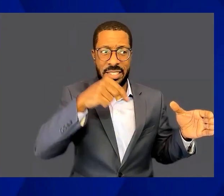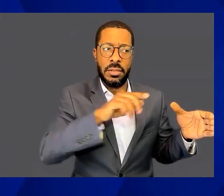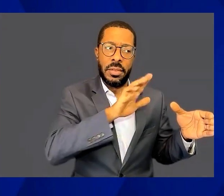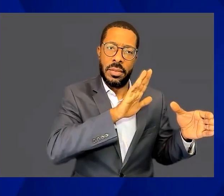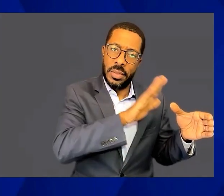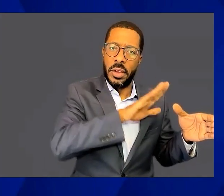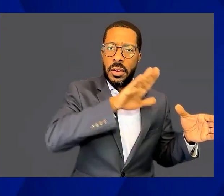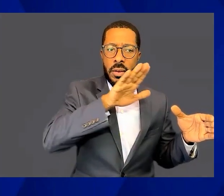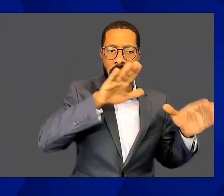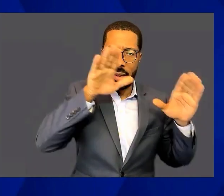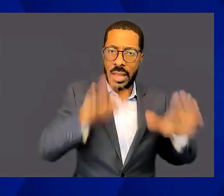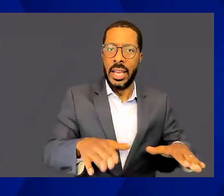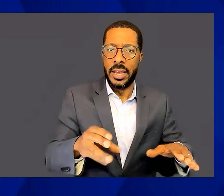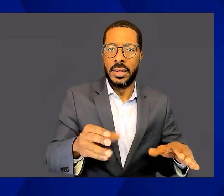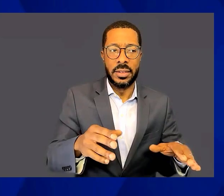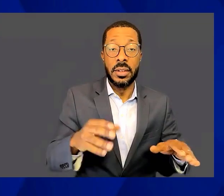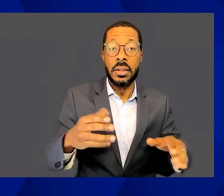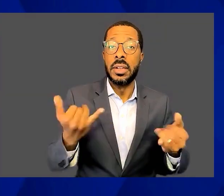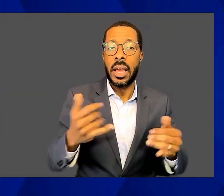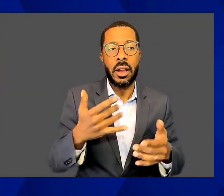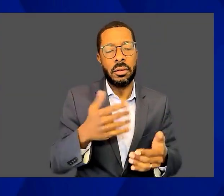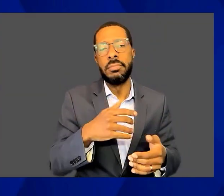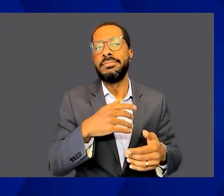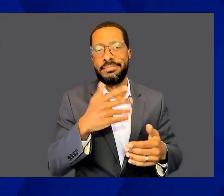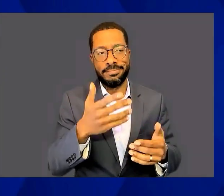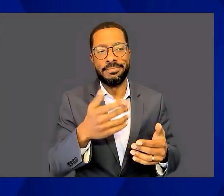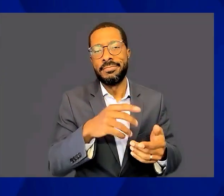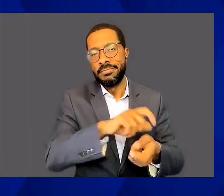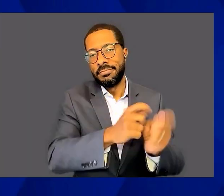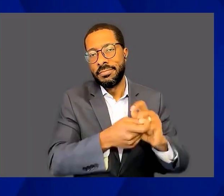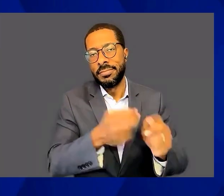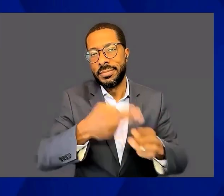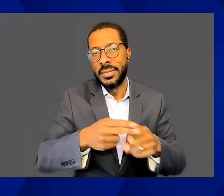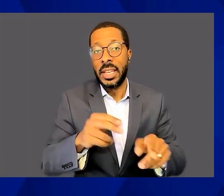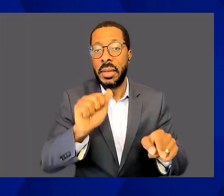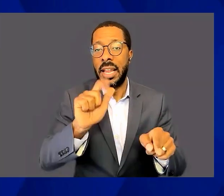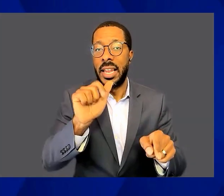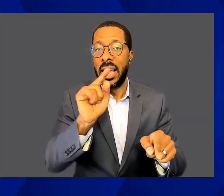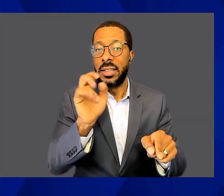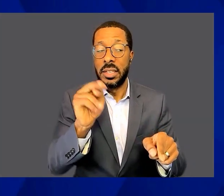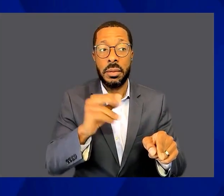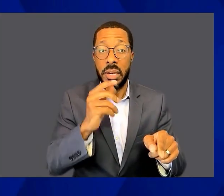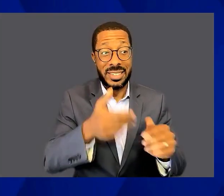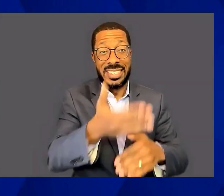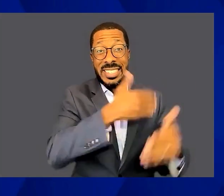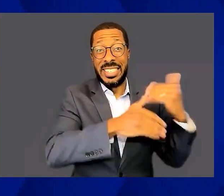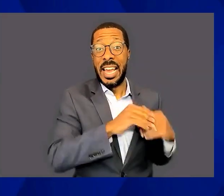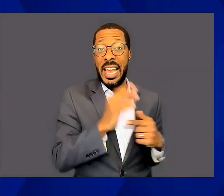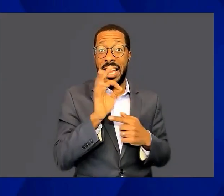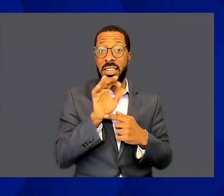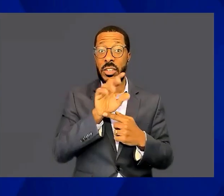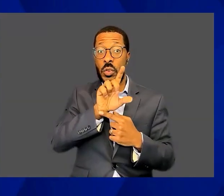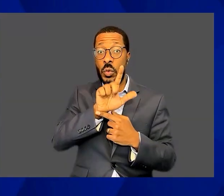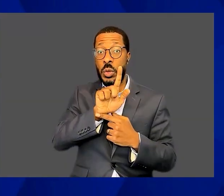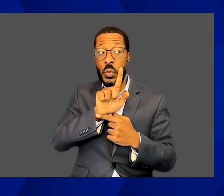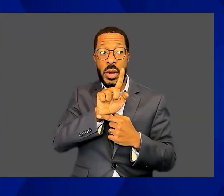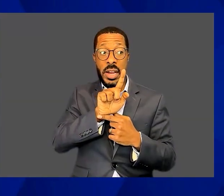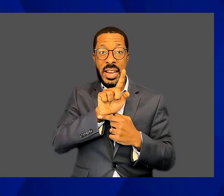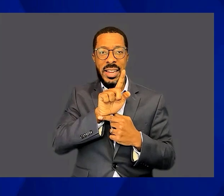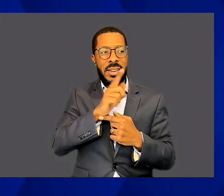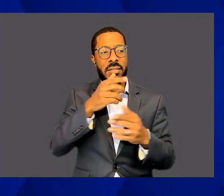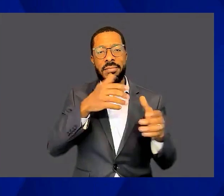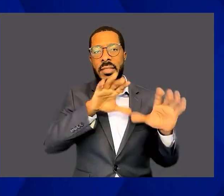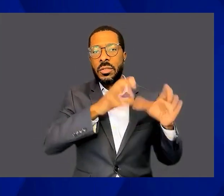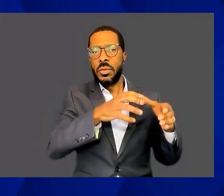Atlanta. In 1821, in fact, the Muskegee were forcibly removed from this region. And so we want to take a moment